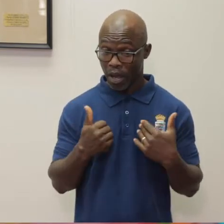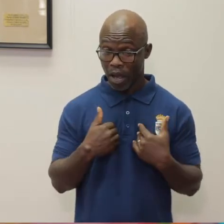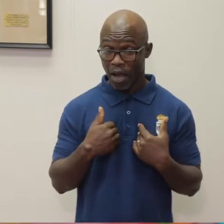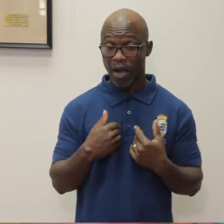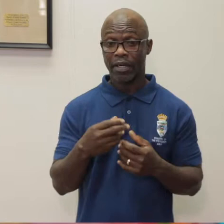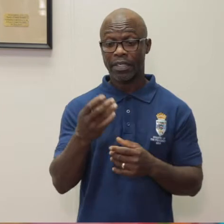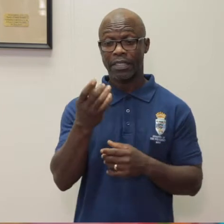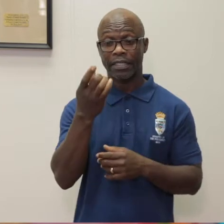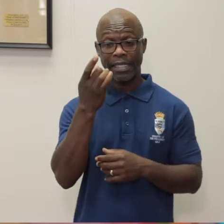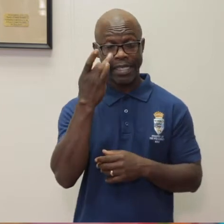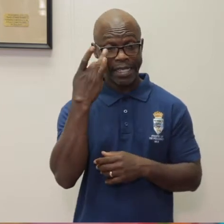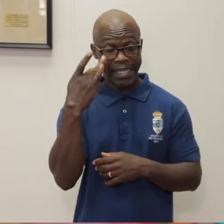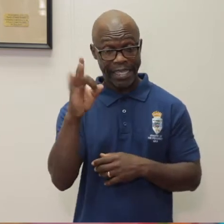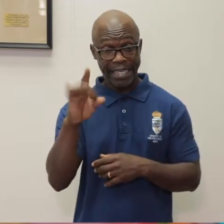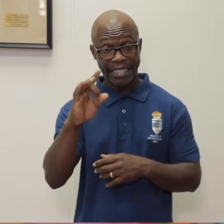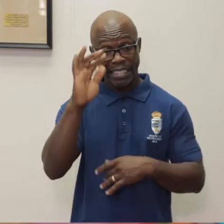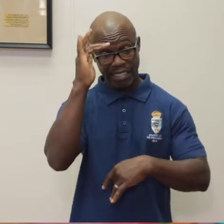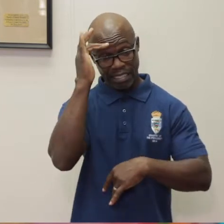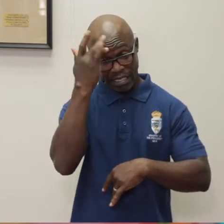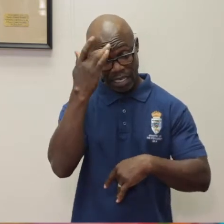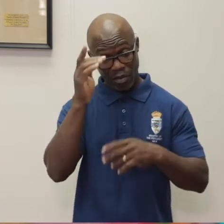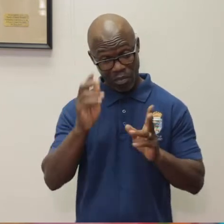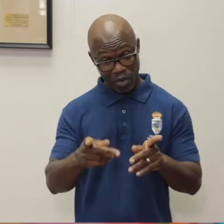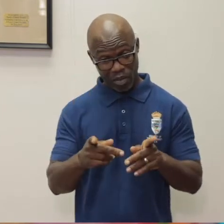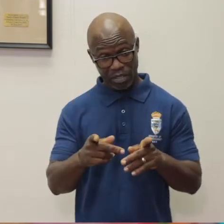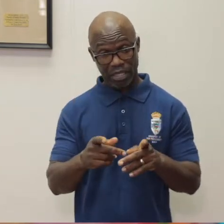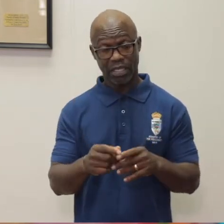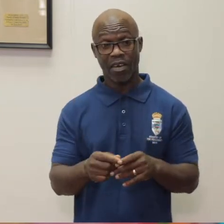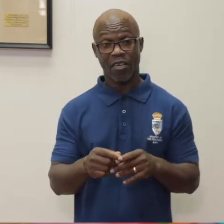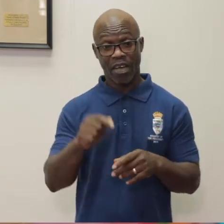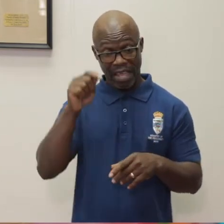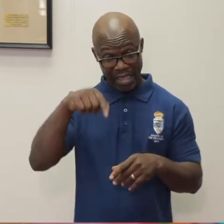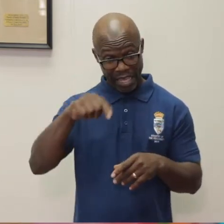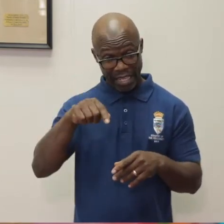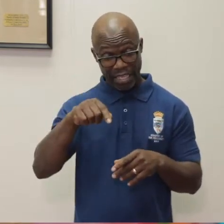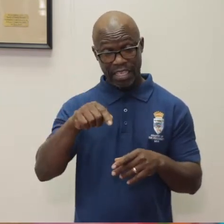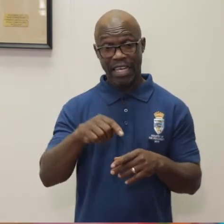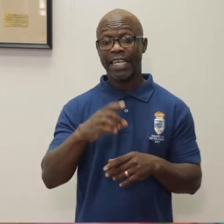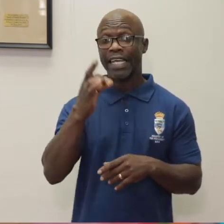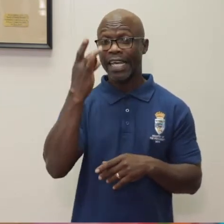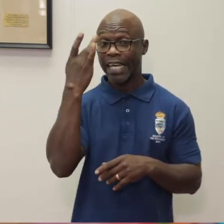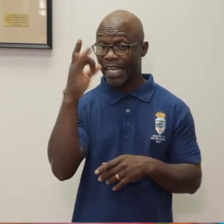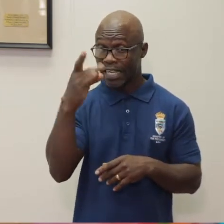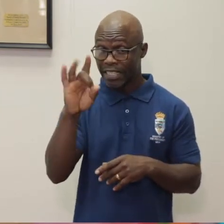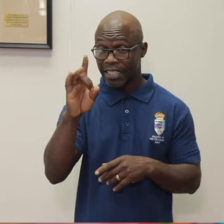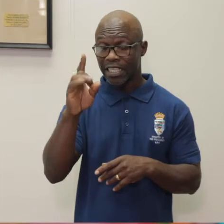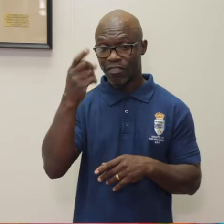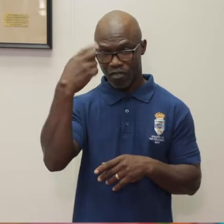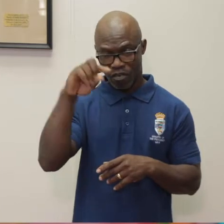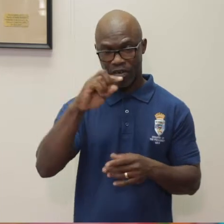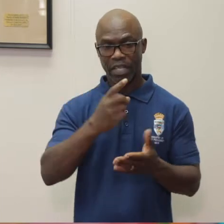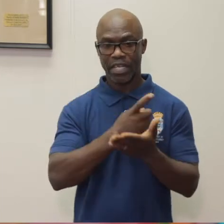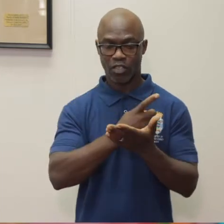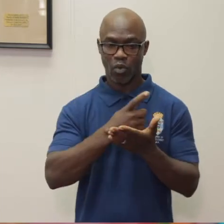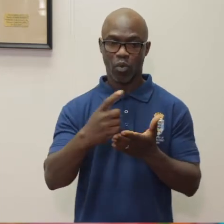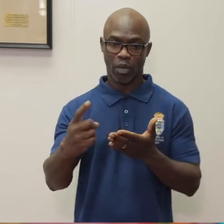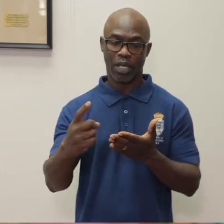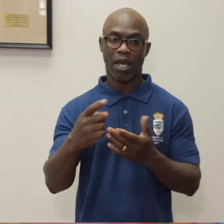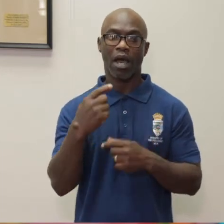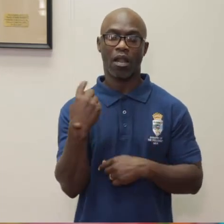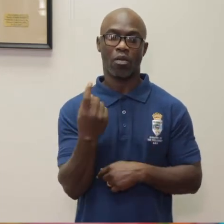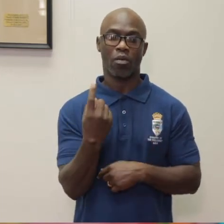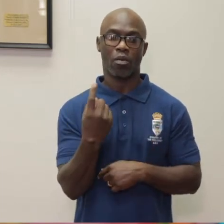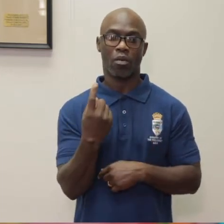18 positive cases. I repeat, 18 positive cases, my